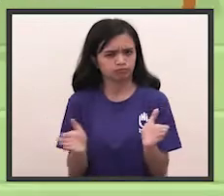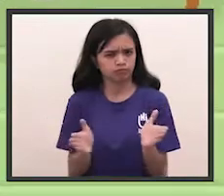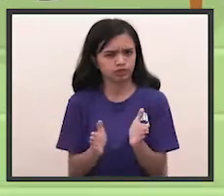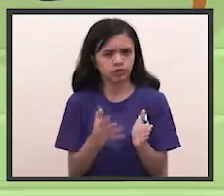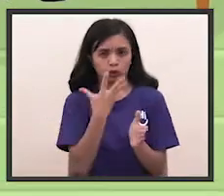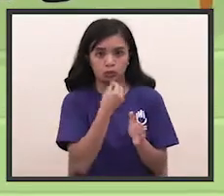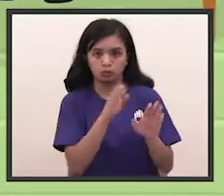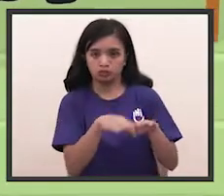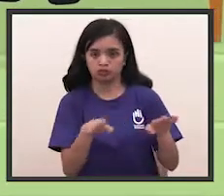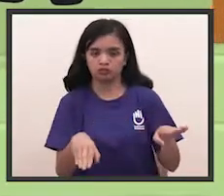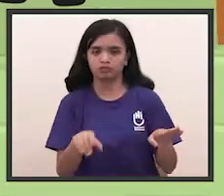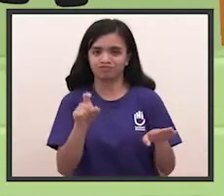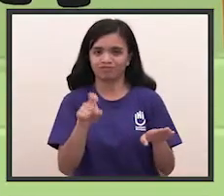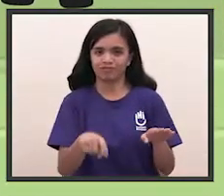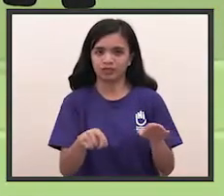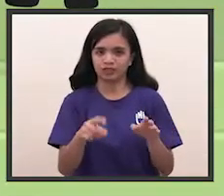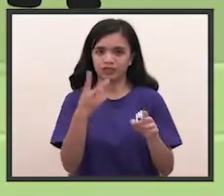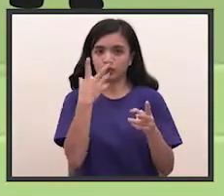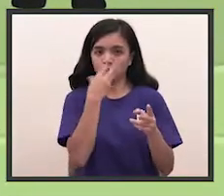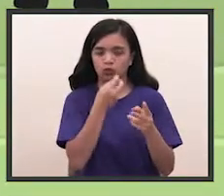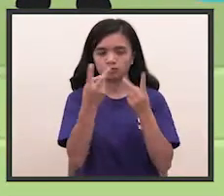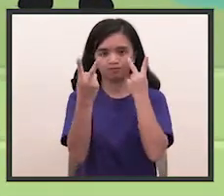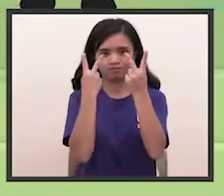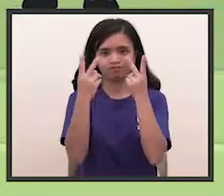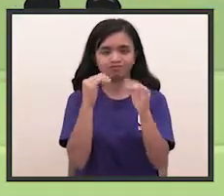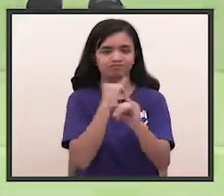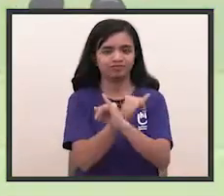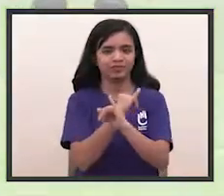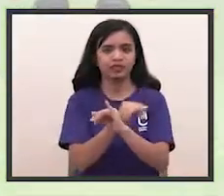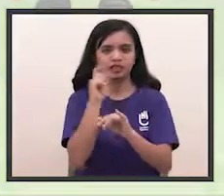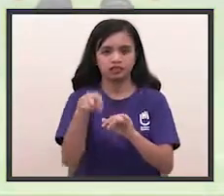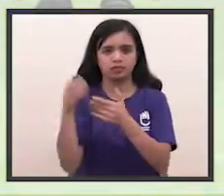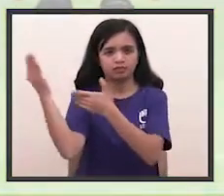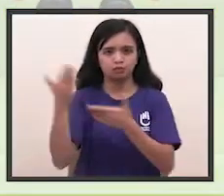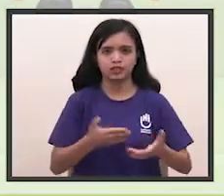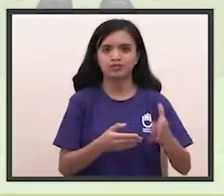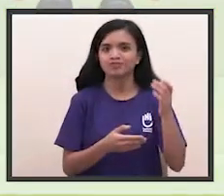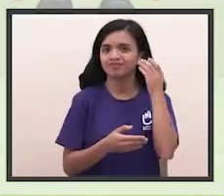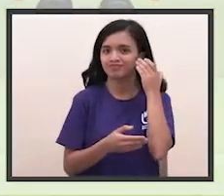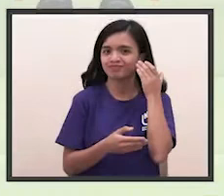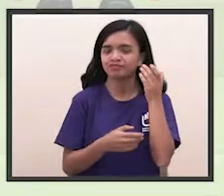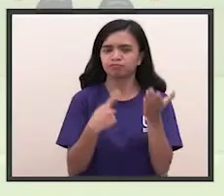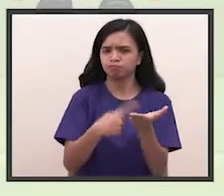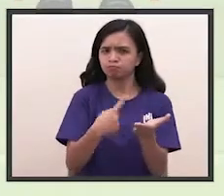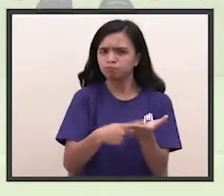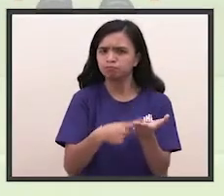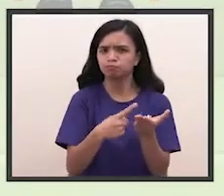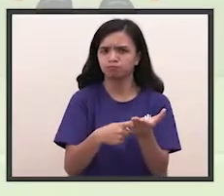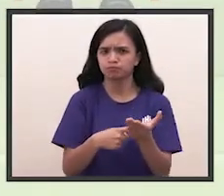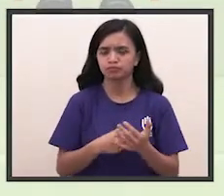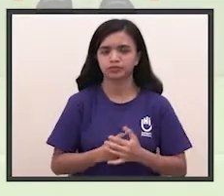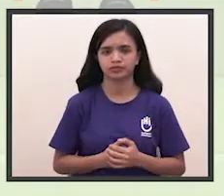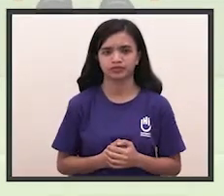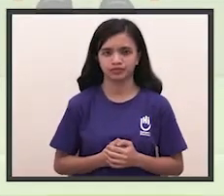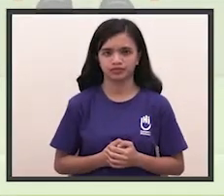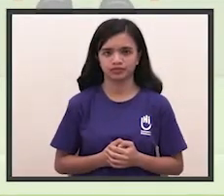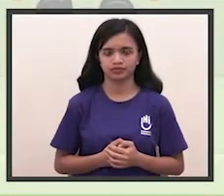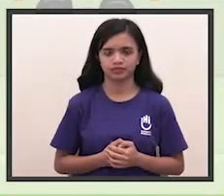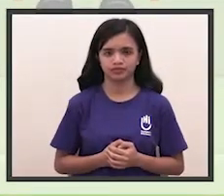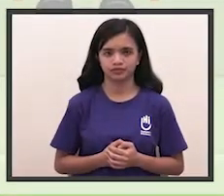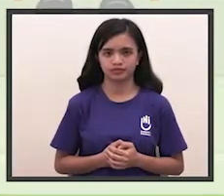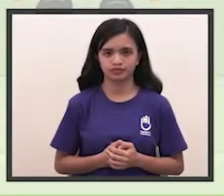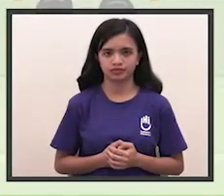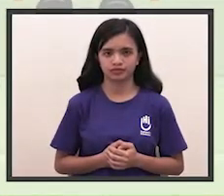Encourage the children with visual impairment to bring audio recorders to record discussions.